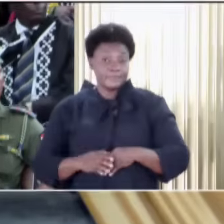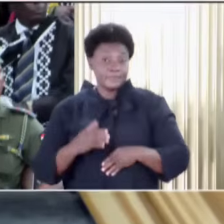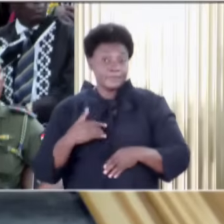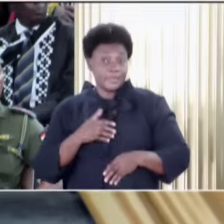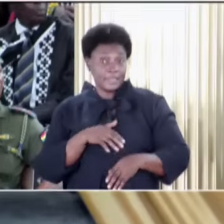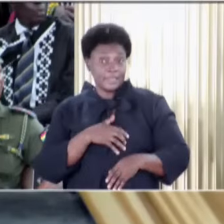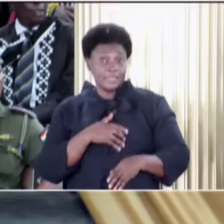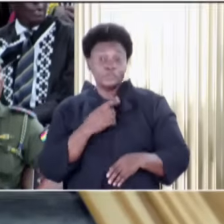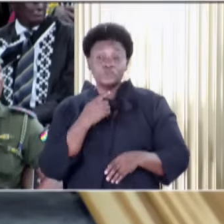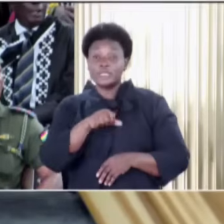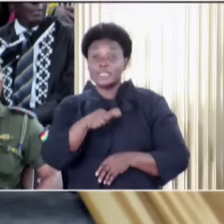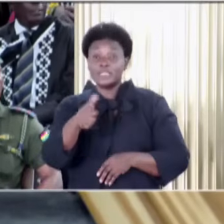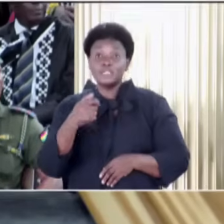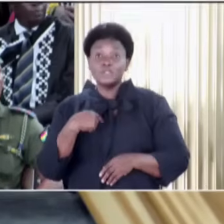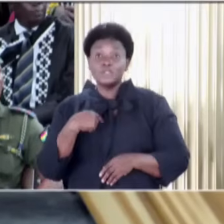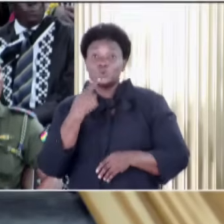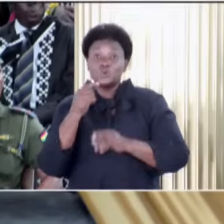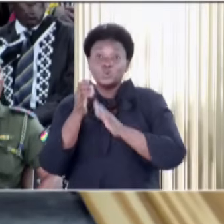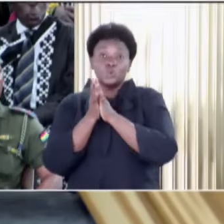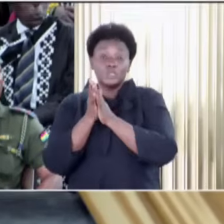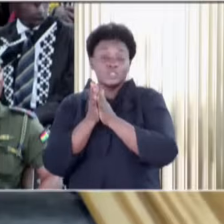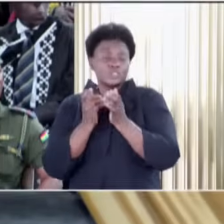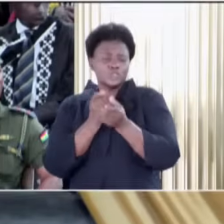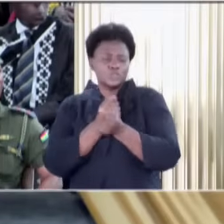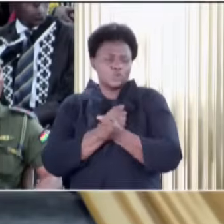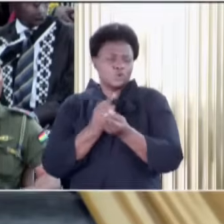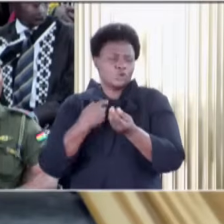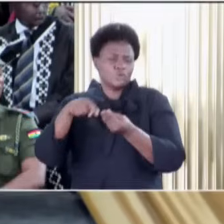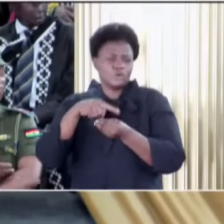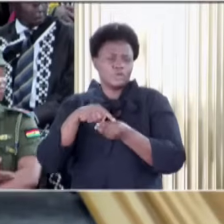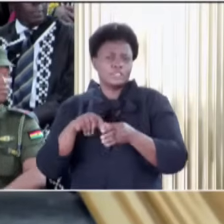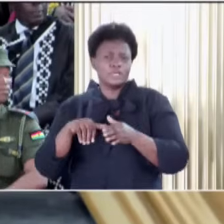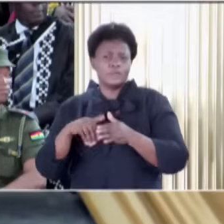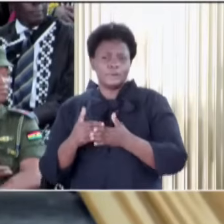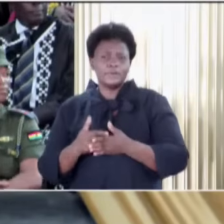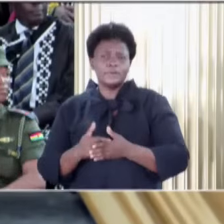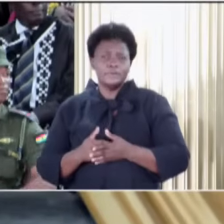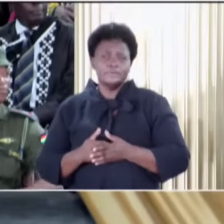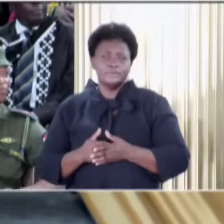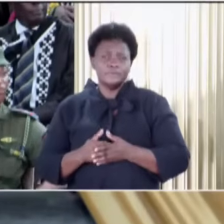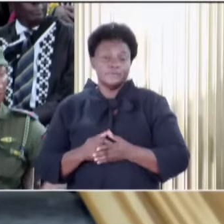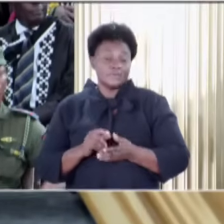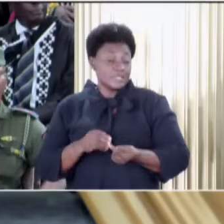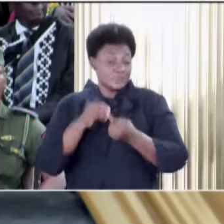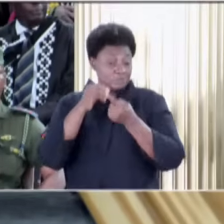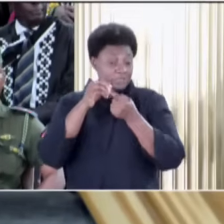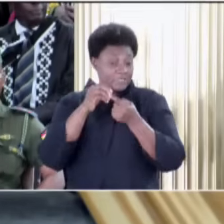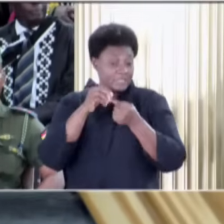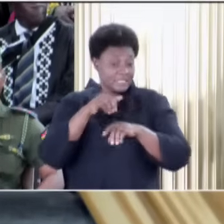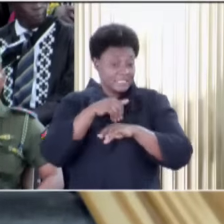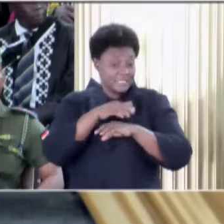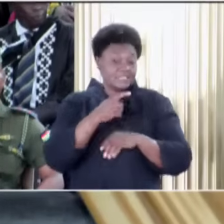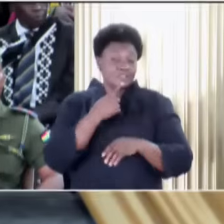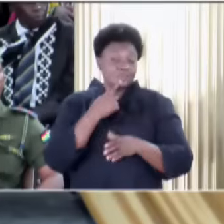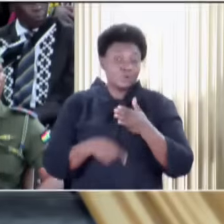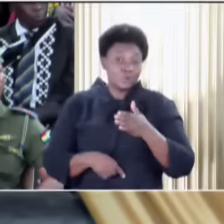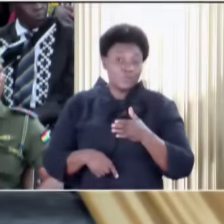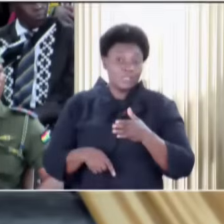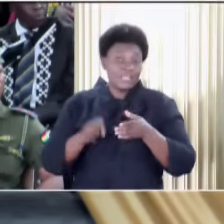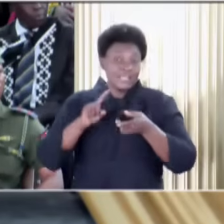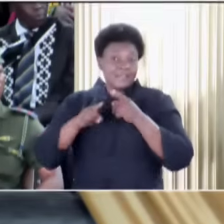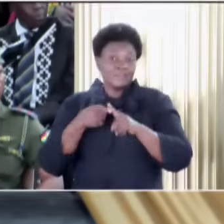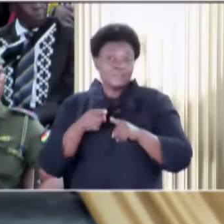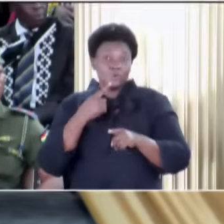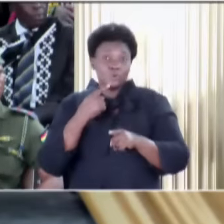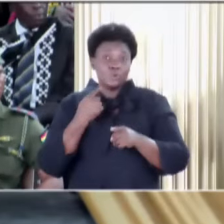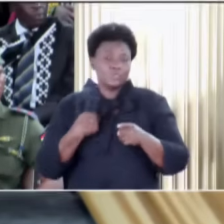to anyone who wished the loved one was around. A special thank you to Miss Catherine Godo, a friend who cares like